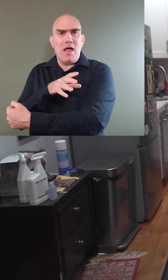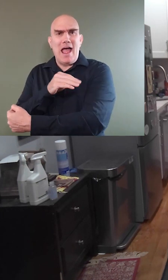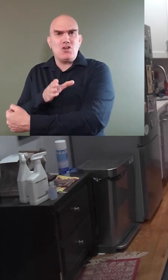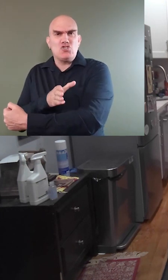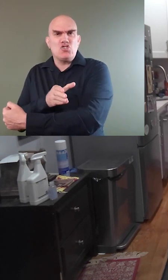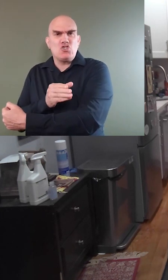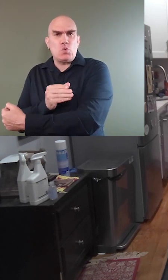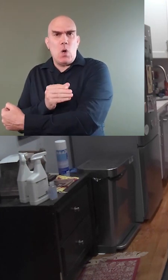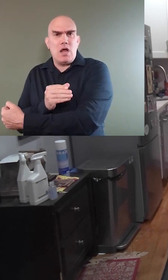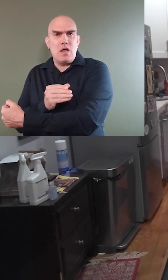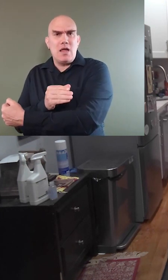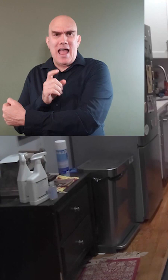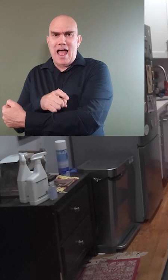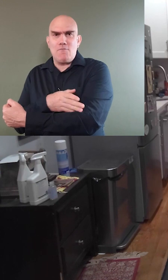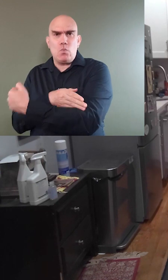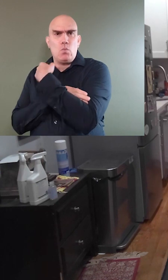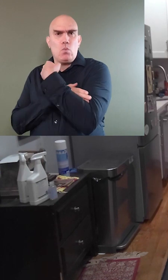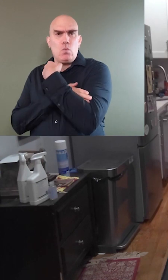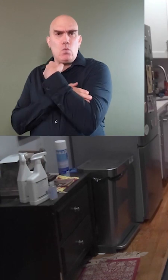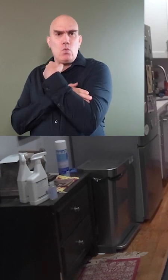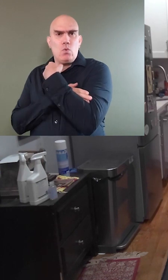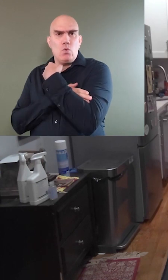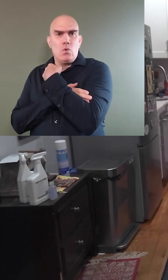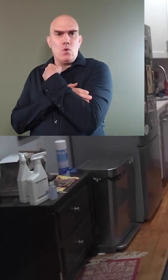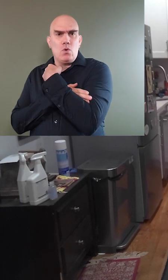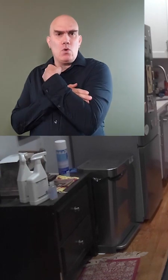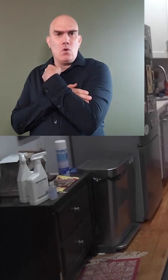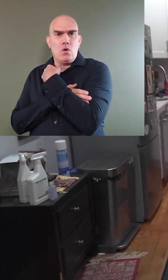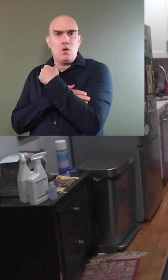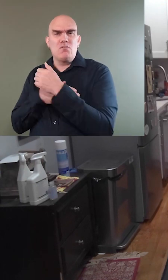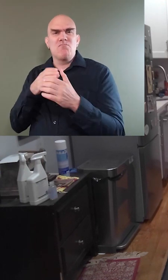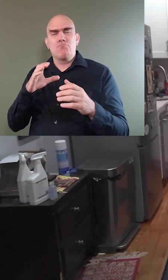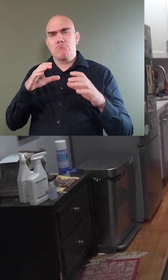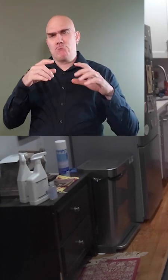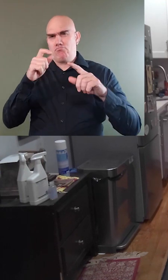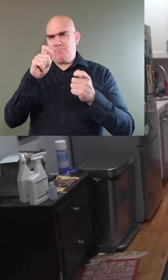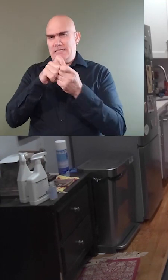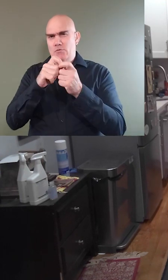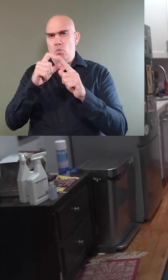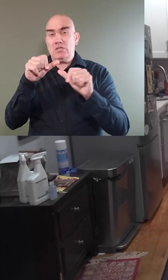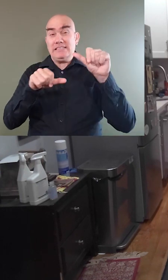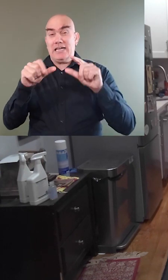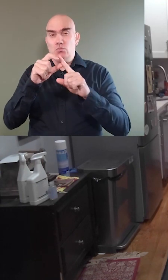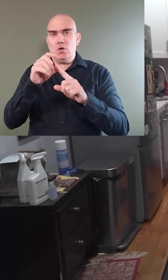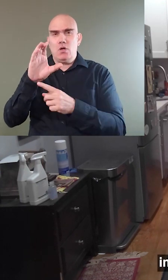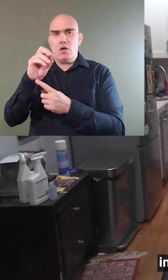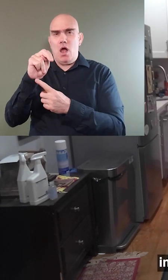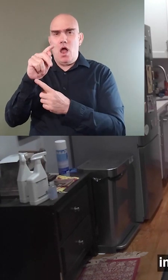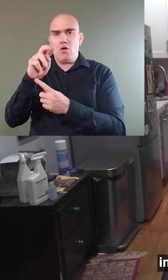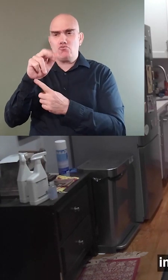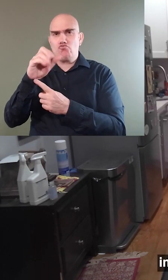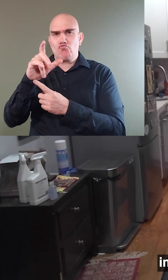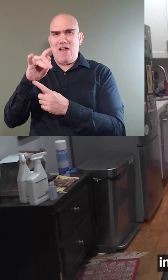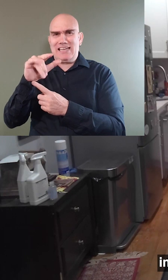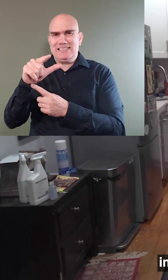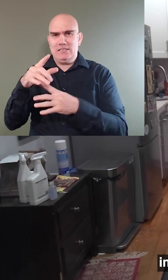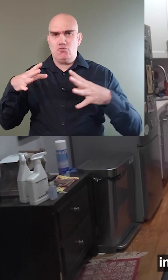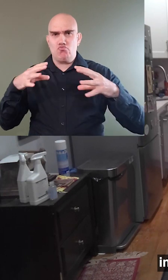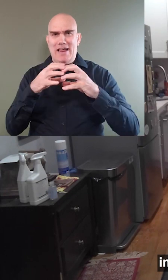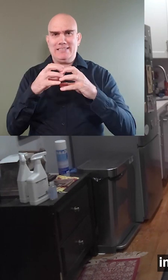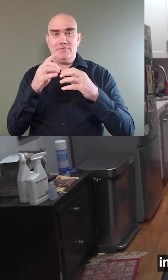has to be pulling and shortening, Contracting is the scientific word in order for that to